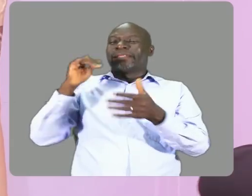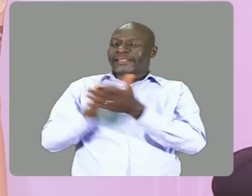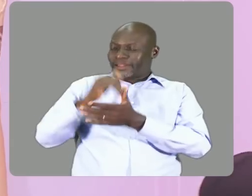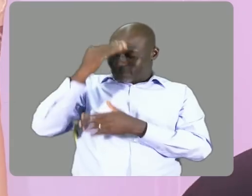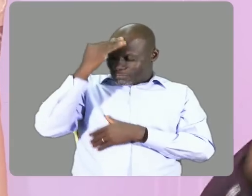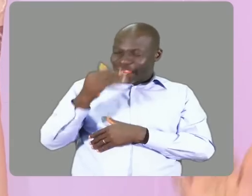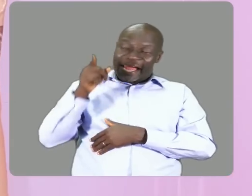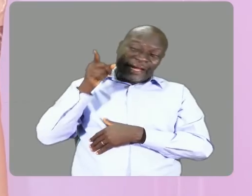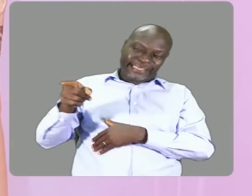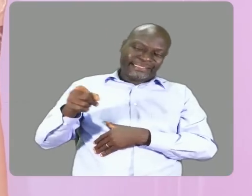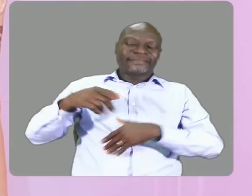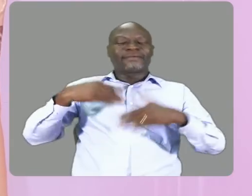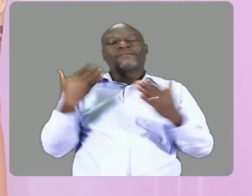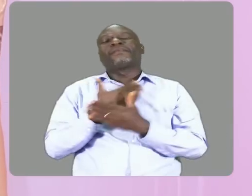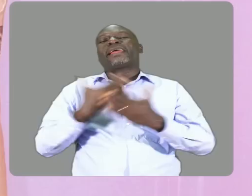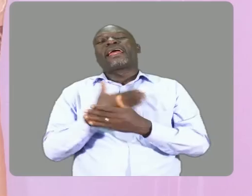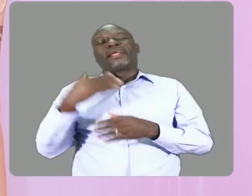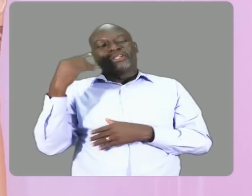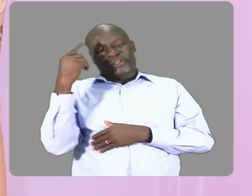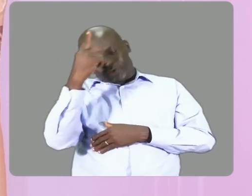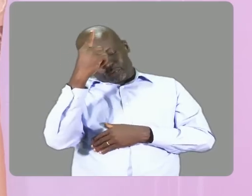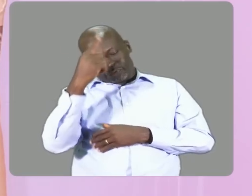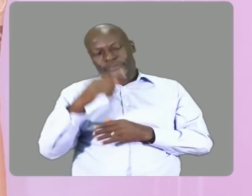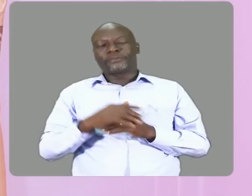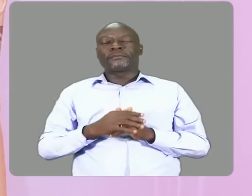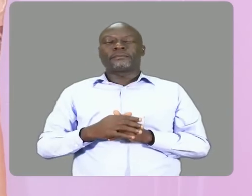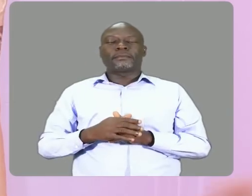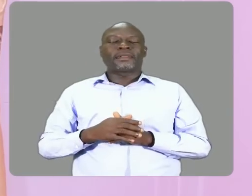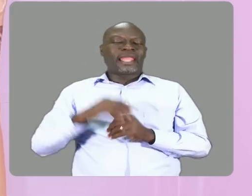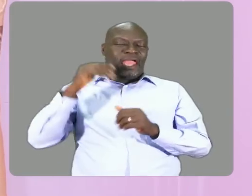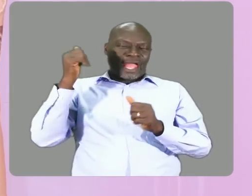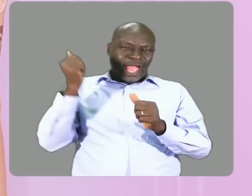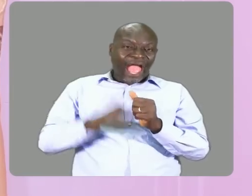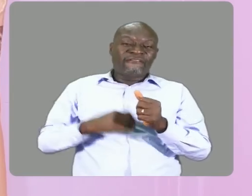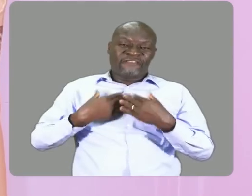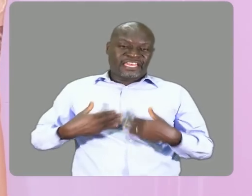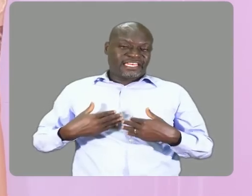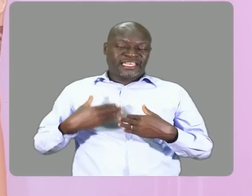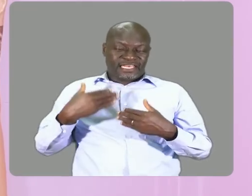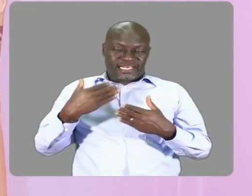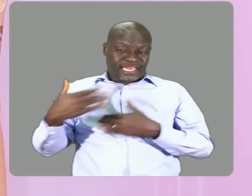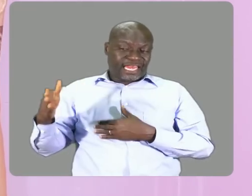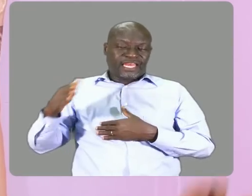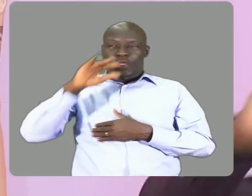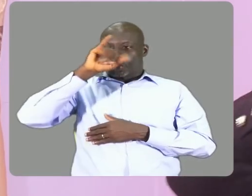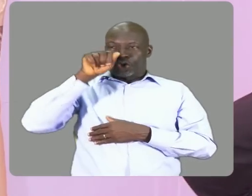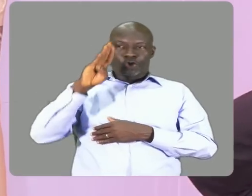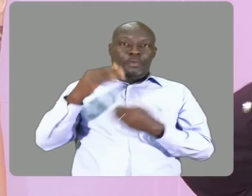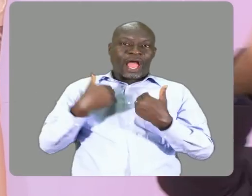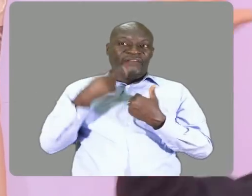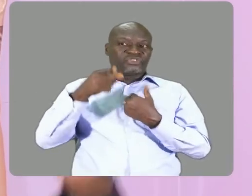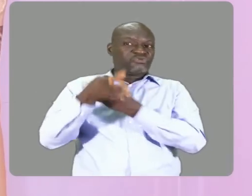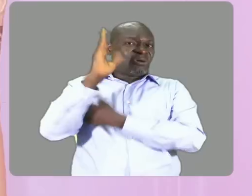And around all that he has on every side. Adie biara Job, ewono, wo nyankopon